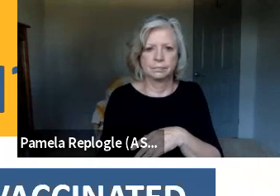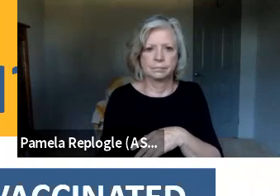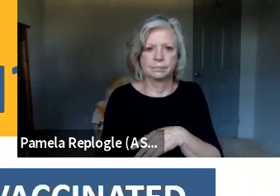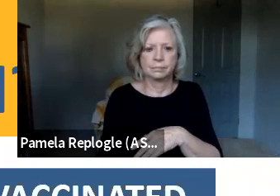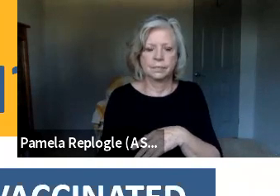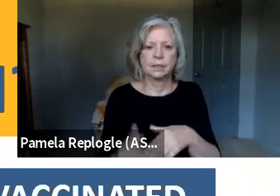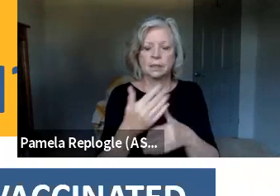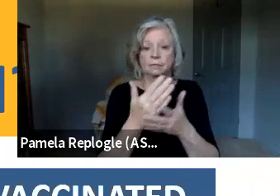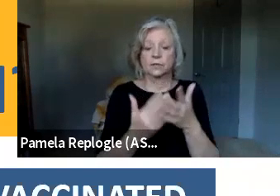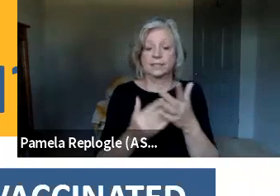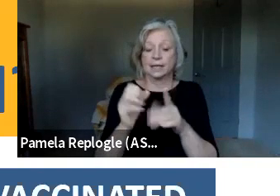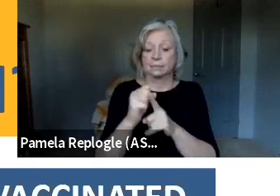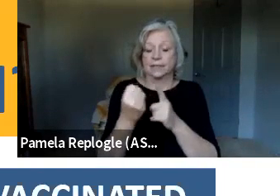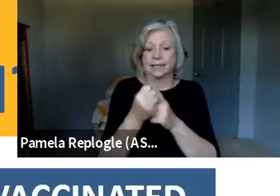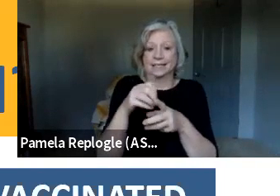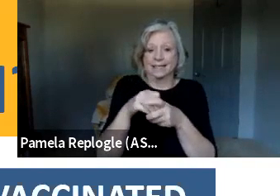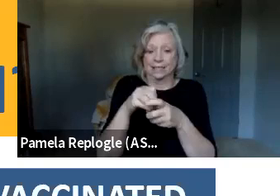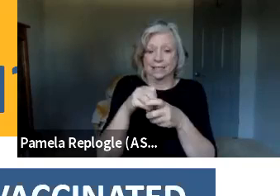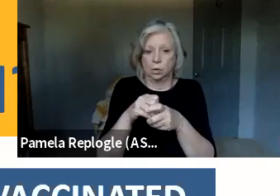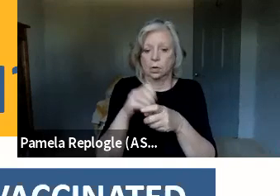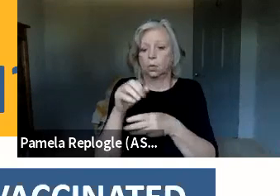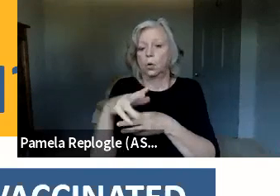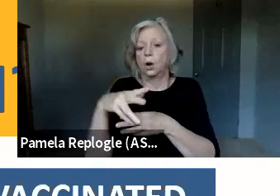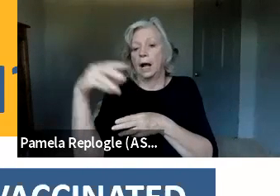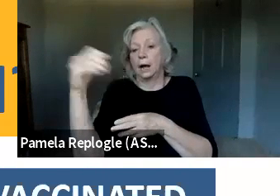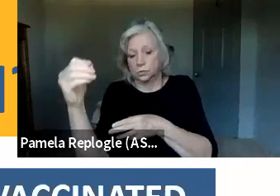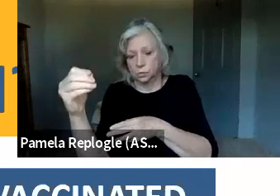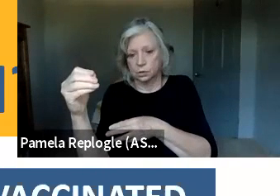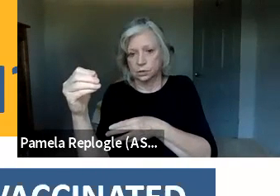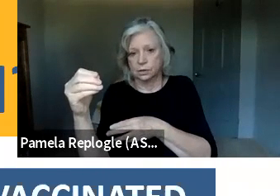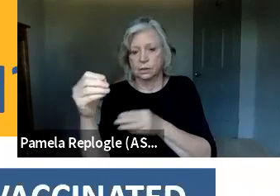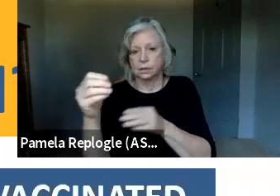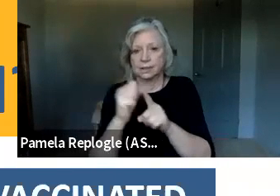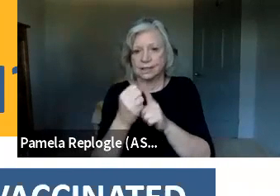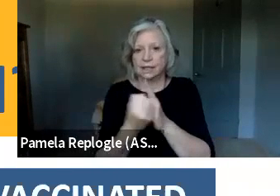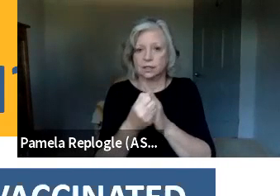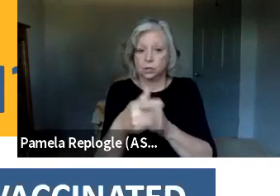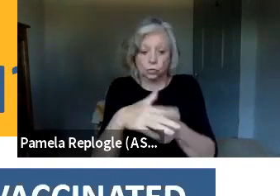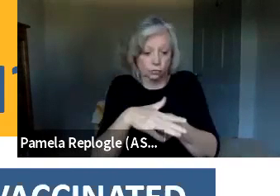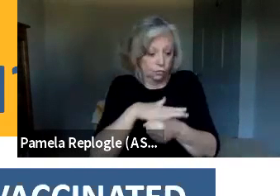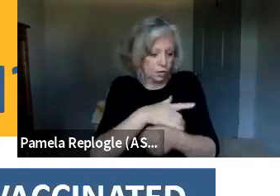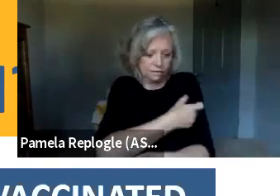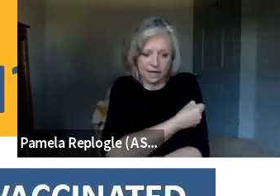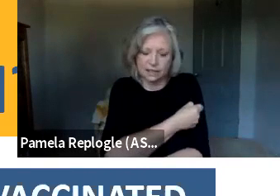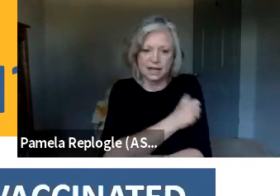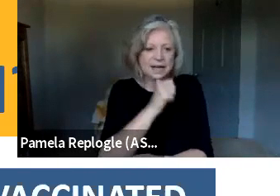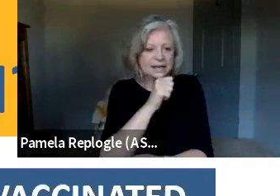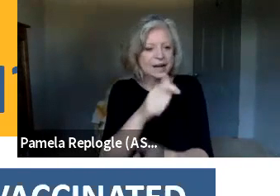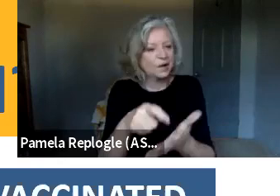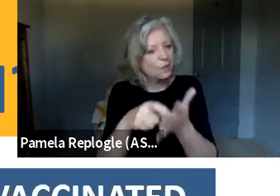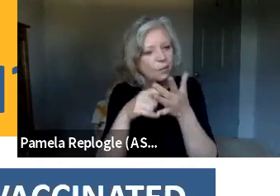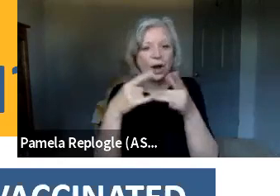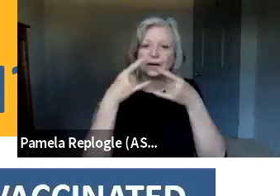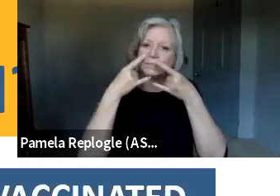settings, for indoor and outdoor public settings, if you're fully vaccinated, you do not need to wear